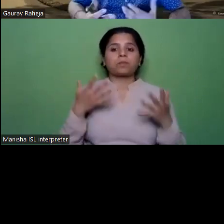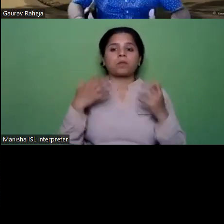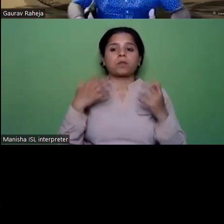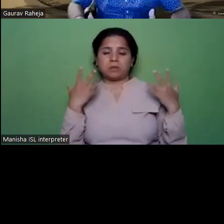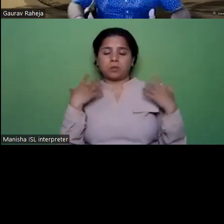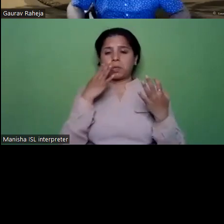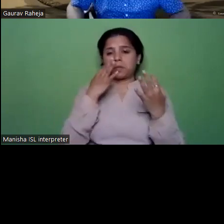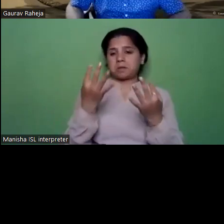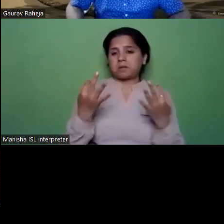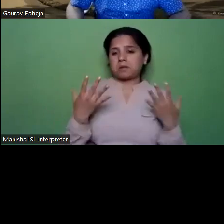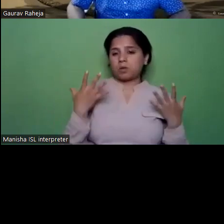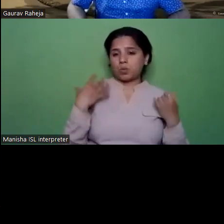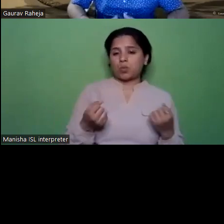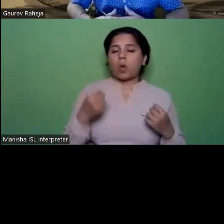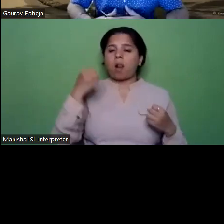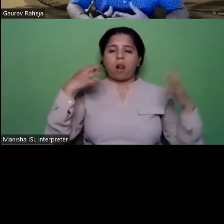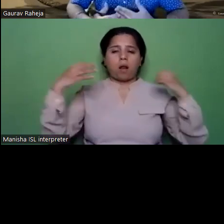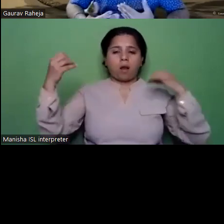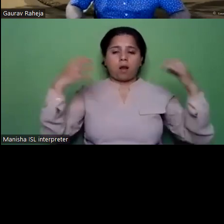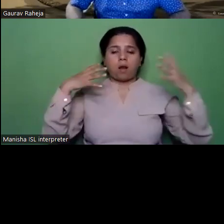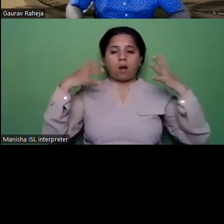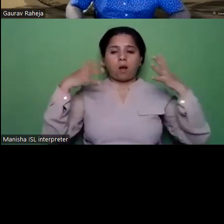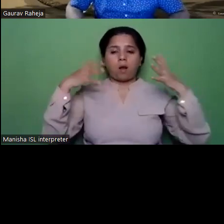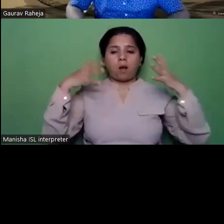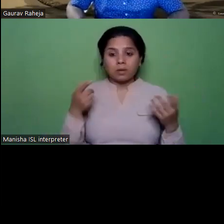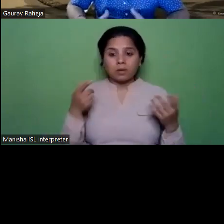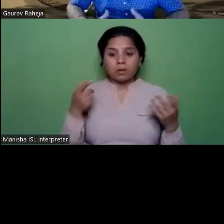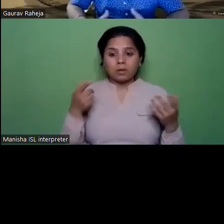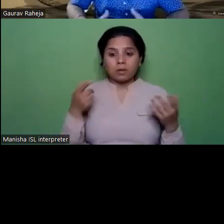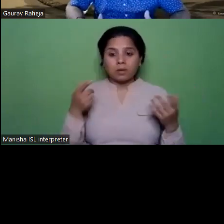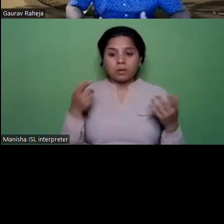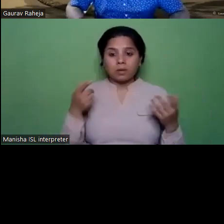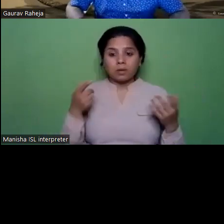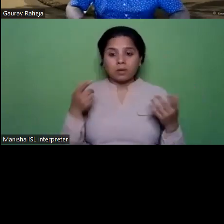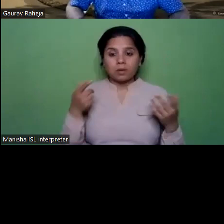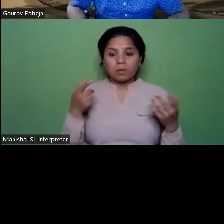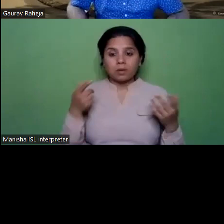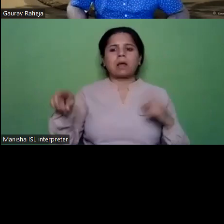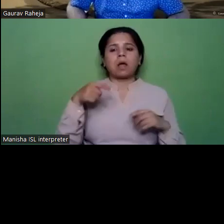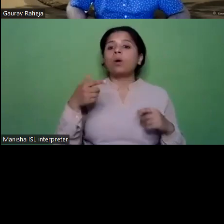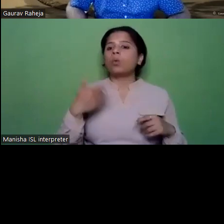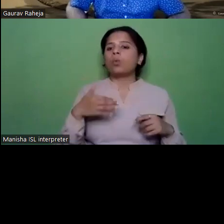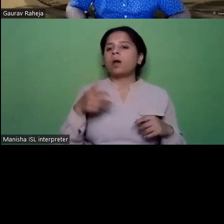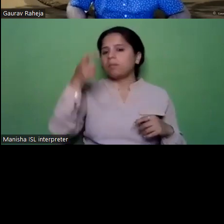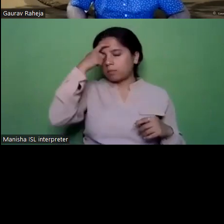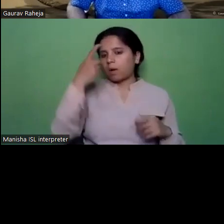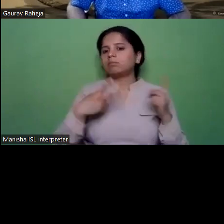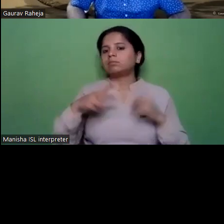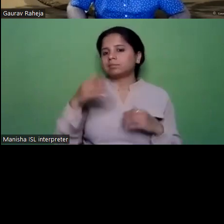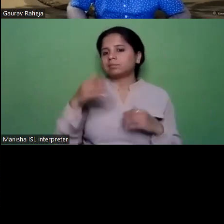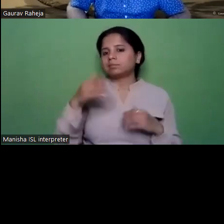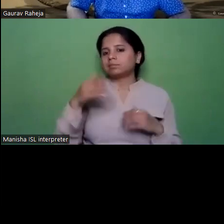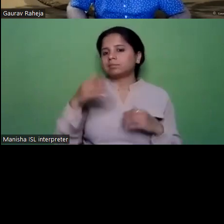we want gloss in life, and that gloss sometimes is going to pay in terms of the